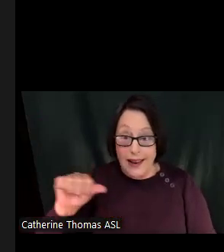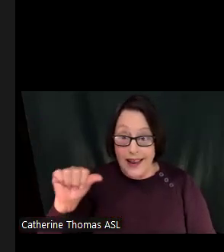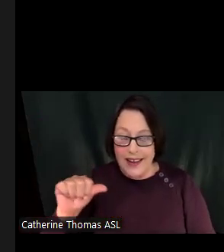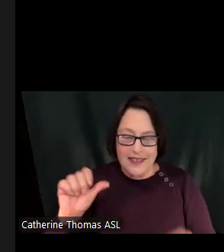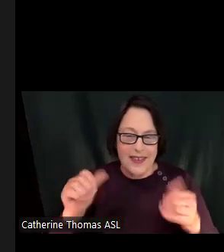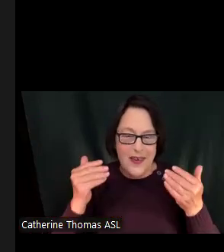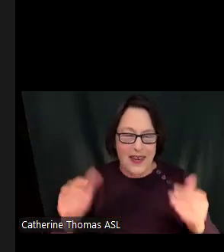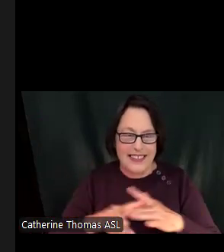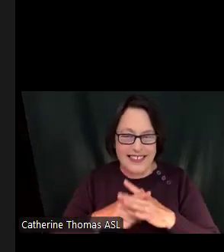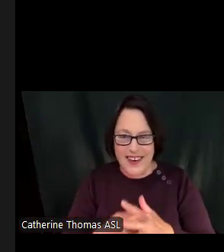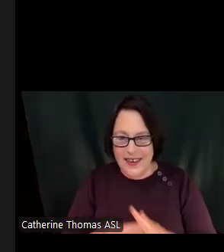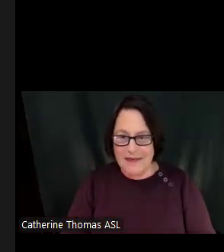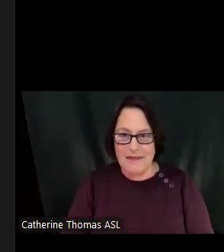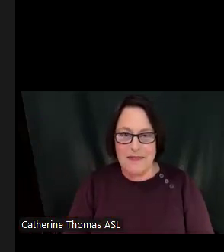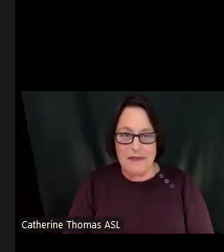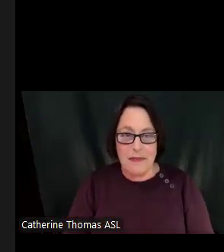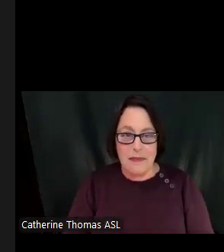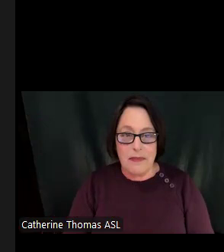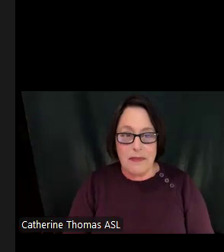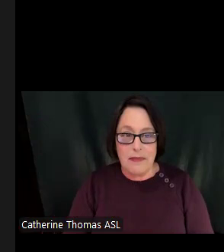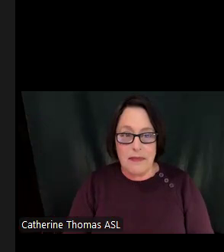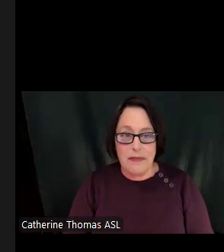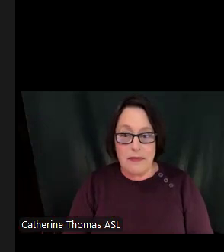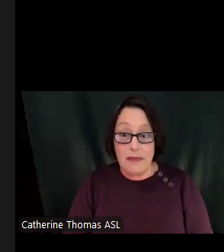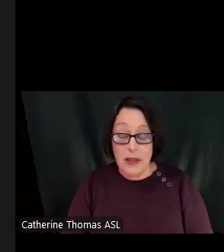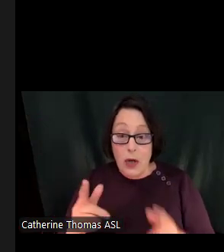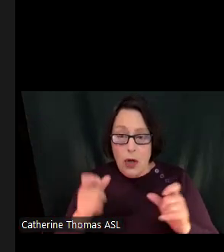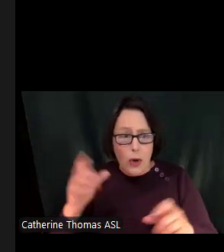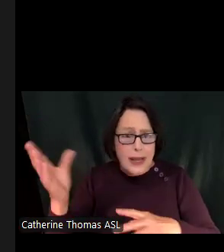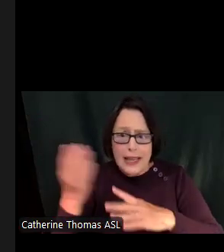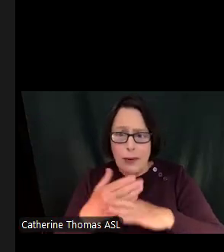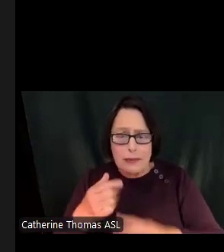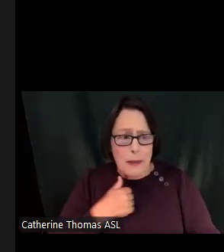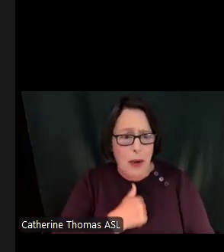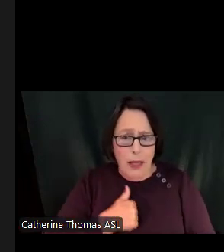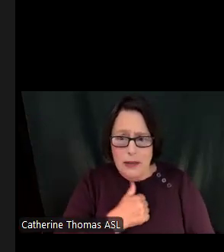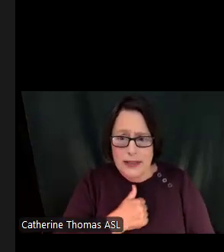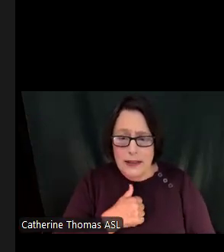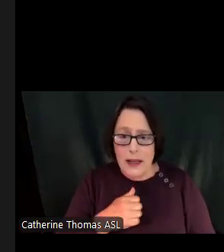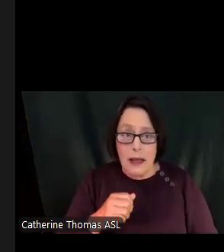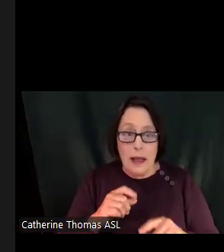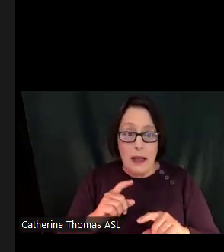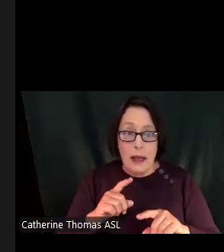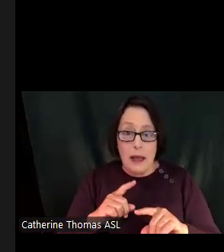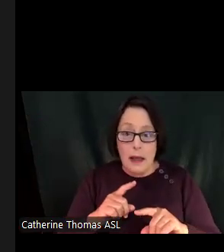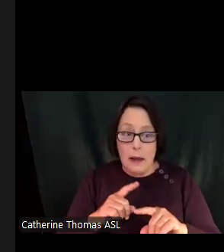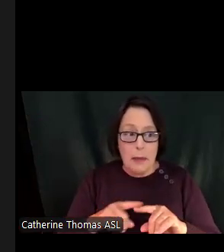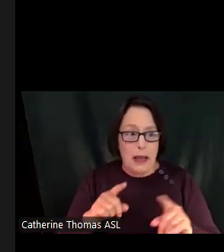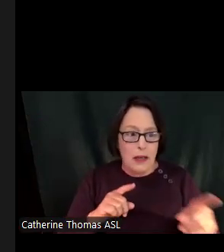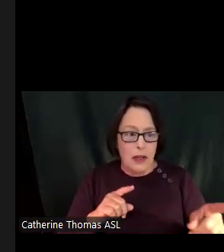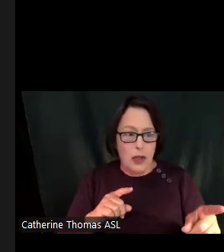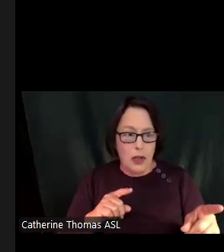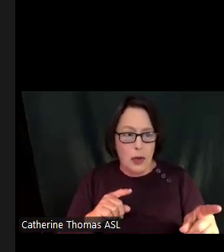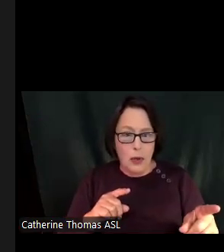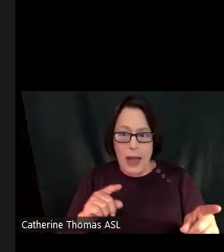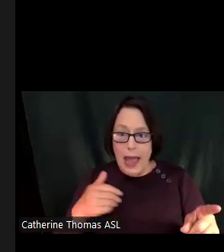started. So Hi, Joanna. Just a quick interruption. Apologies for this, yeah. but you're in presenter view, so everybody can't